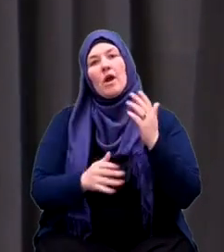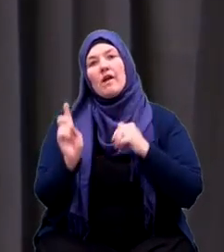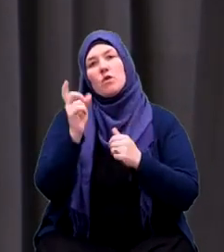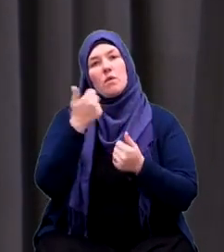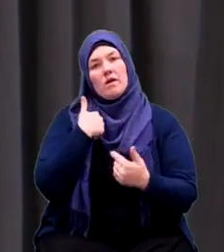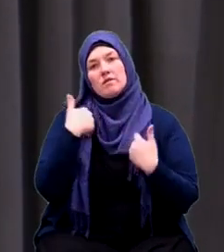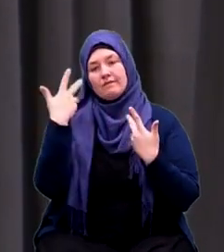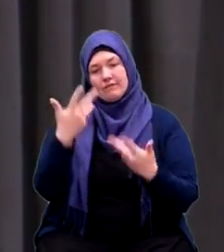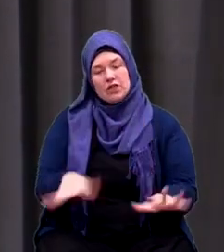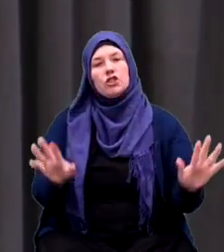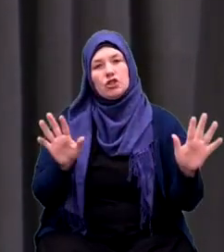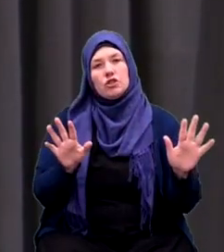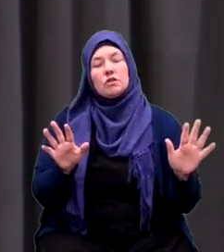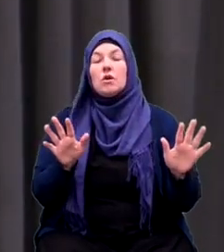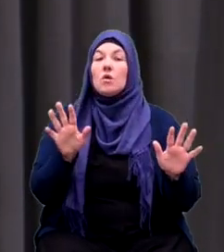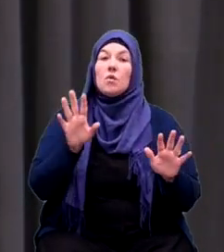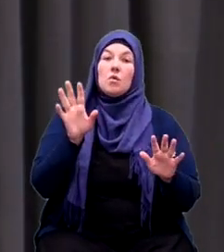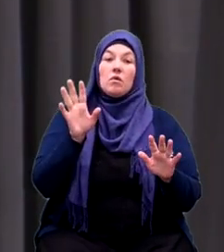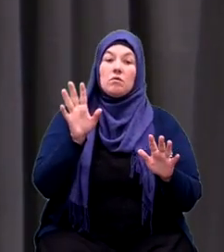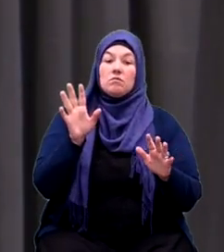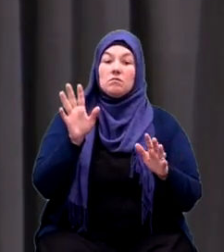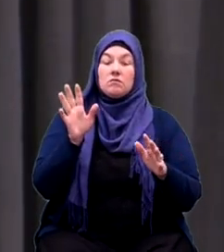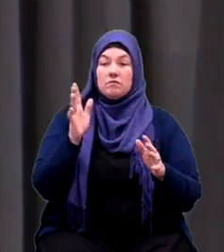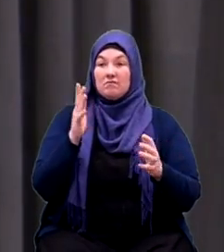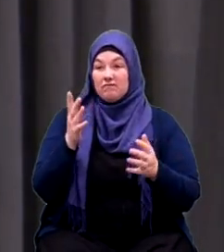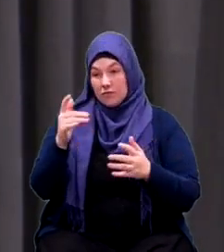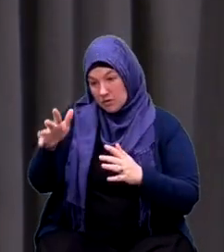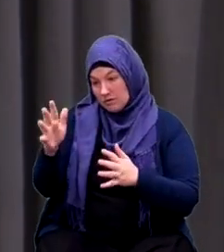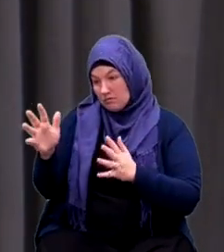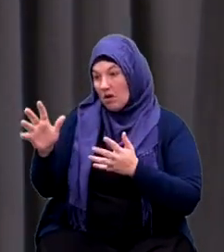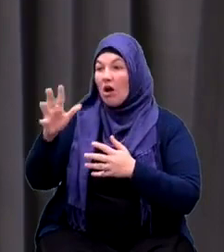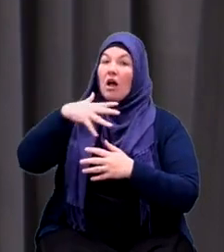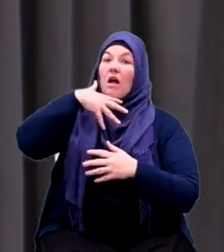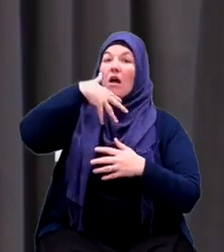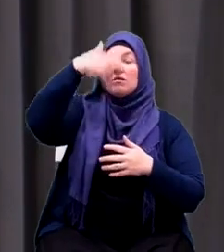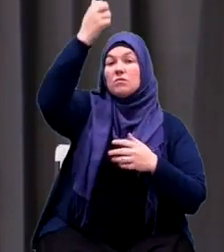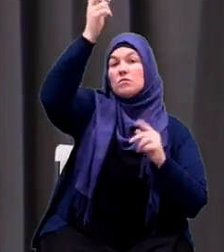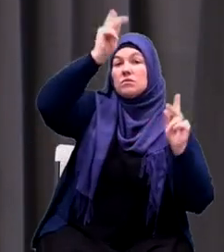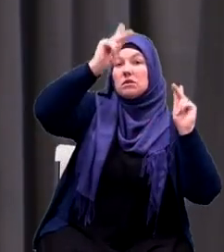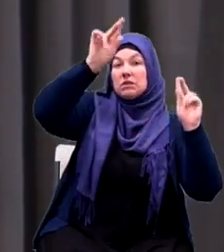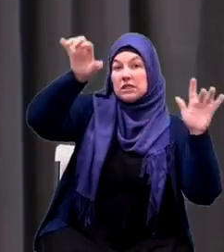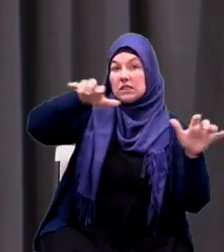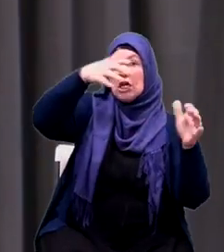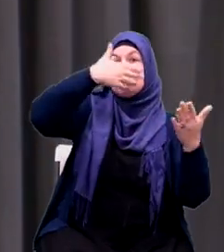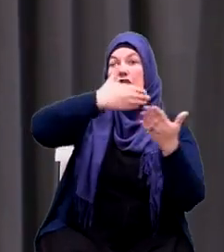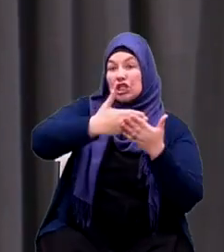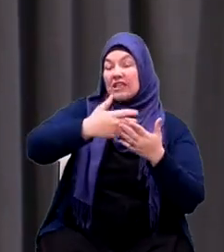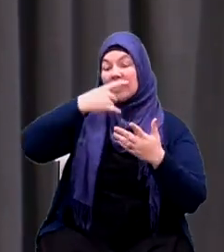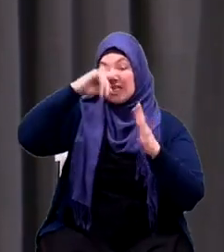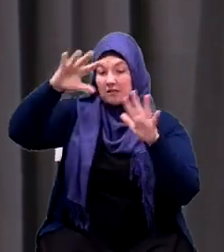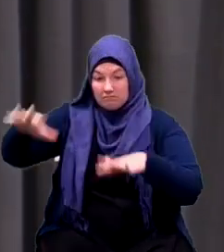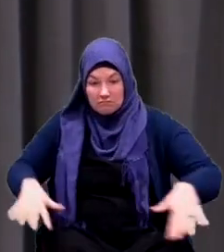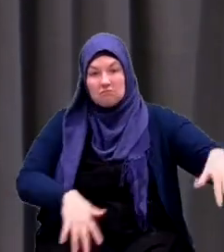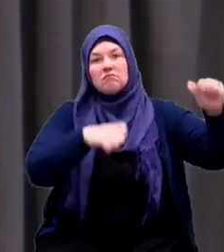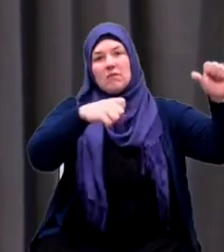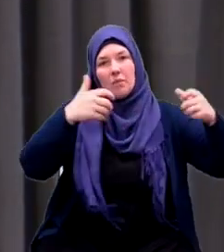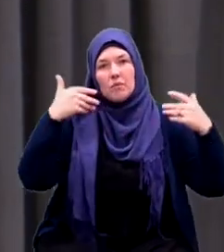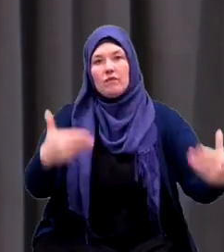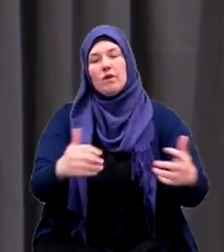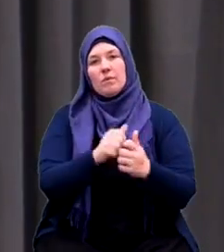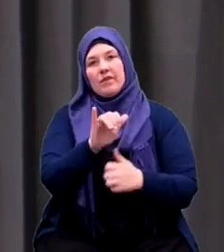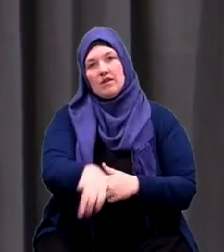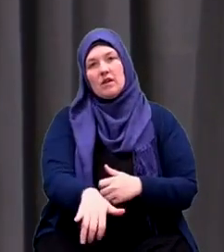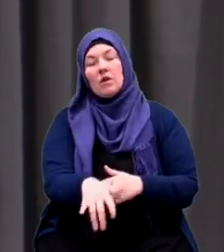finished. Wherever and whatever the elders have done of good, pick it up and move forward with